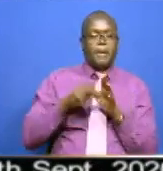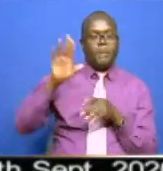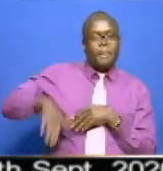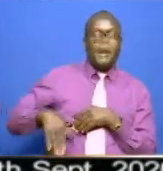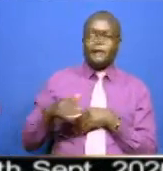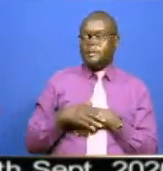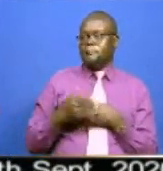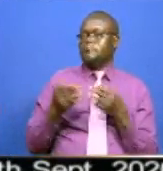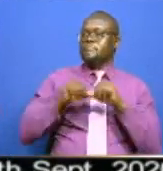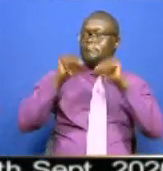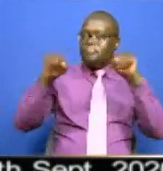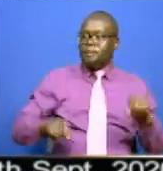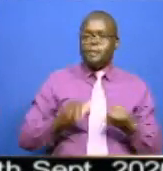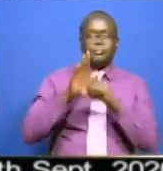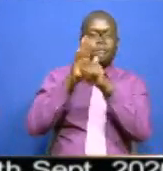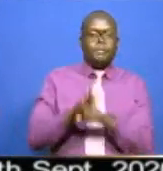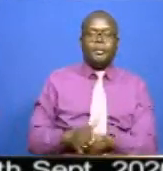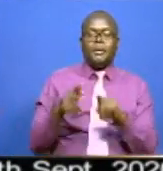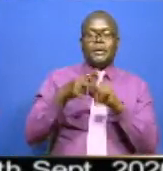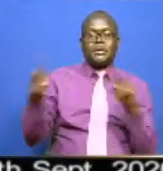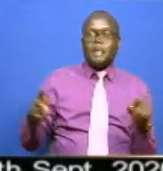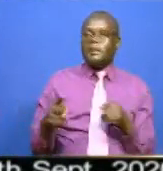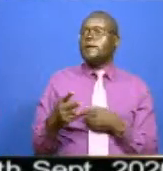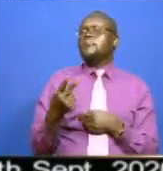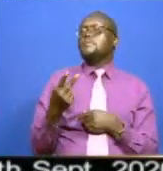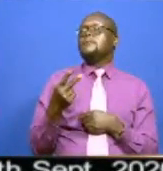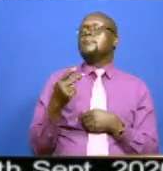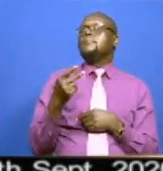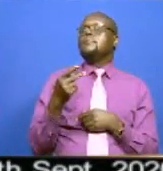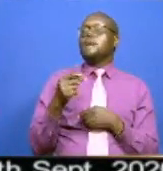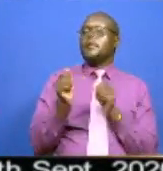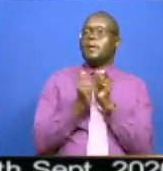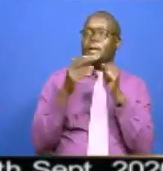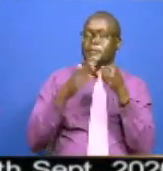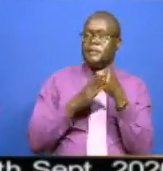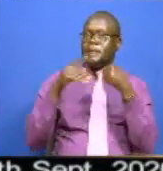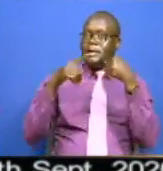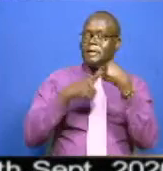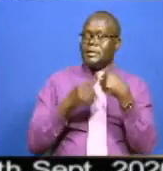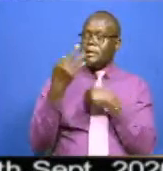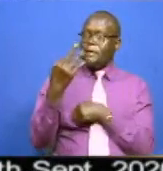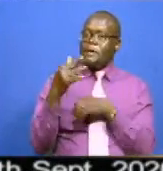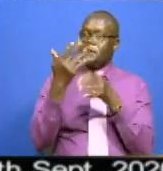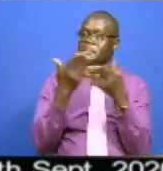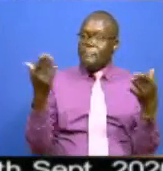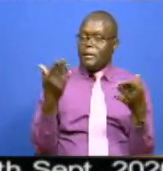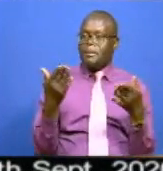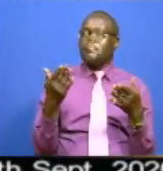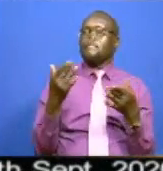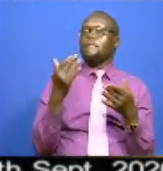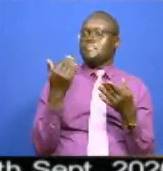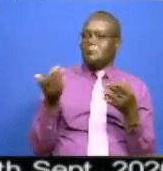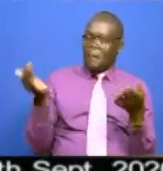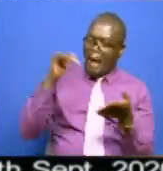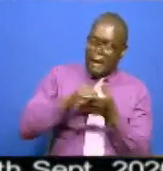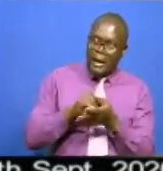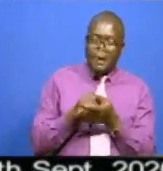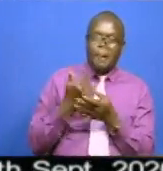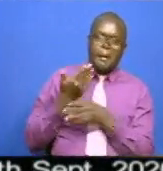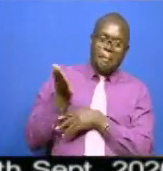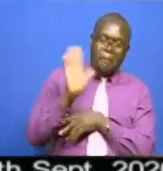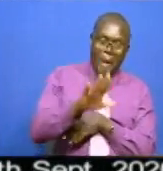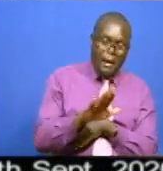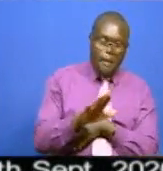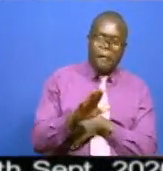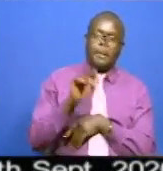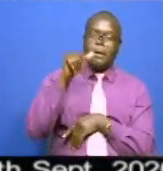systematic discrimination that started the session paper of 1963 or 60-something is more or less again finding its way